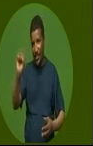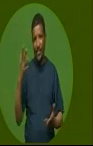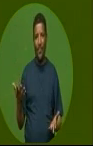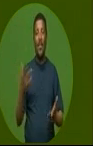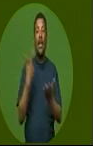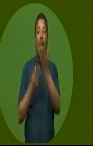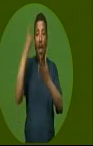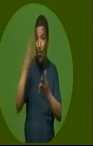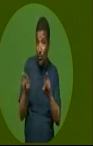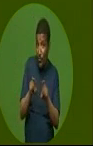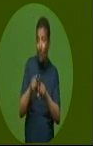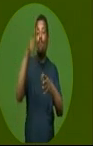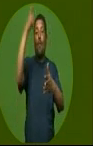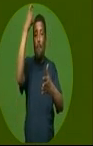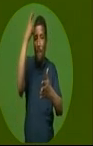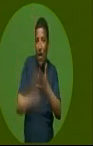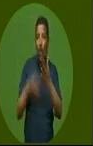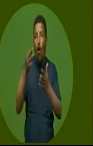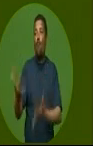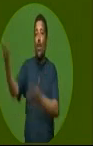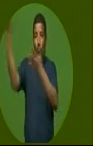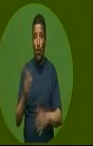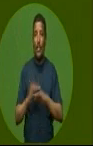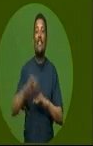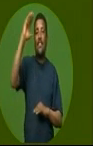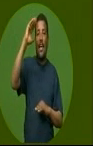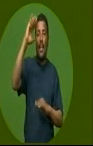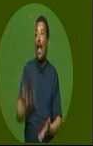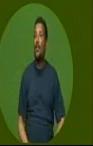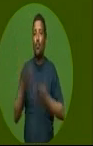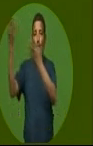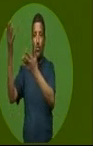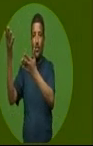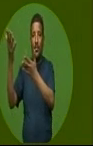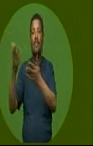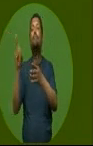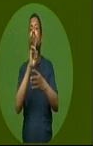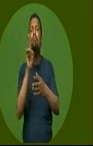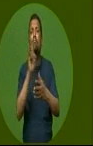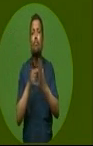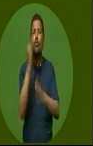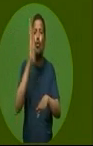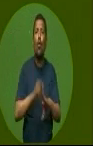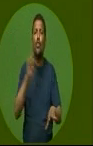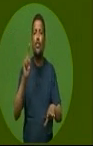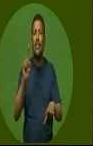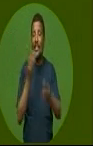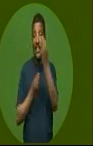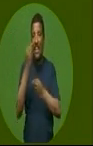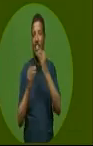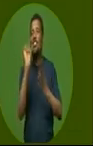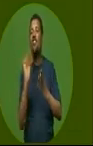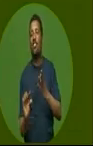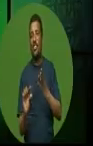if value of imports is greater than value of exports, it's called trade deficit.